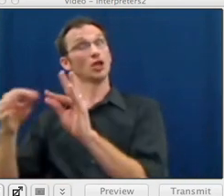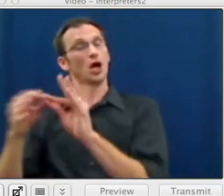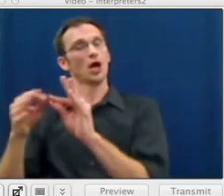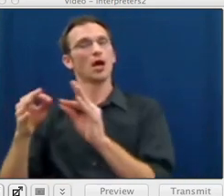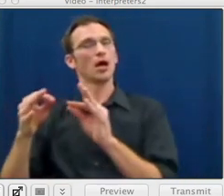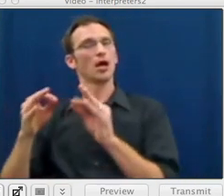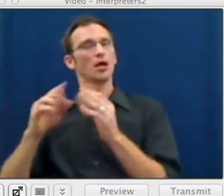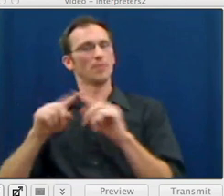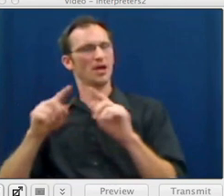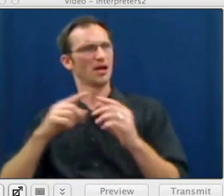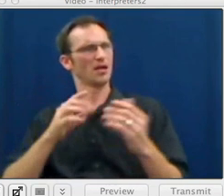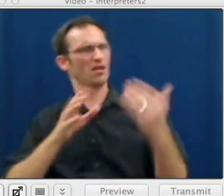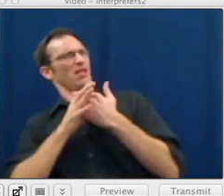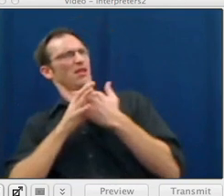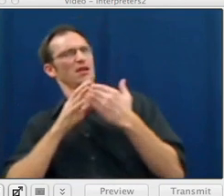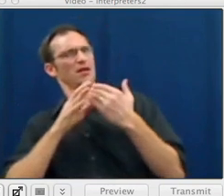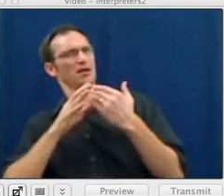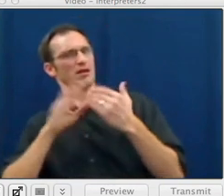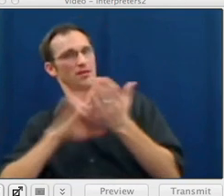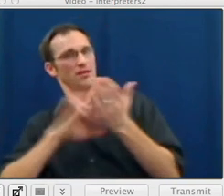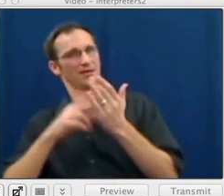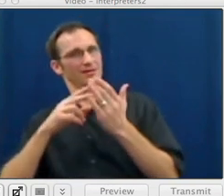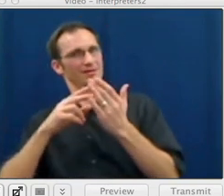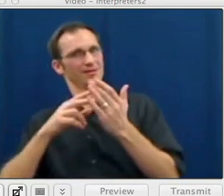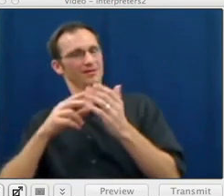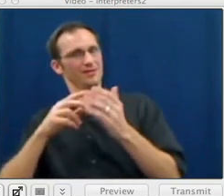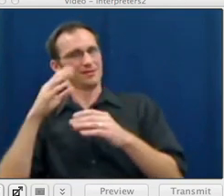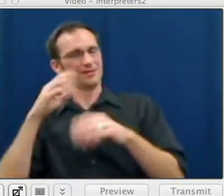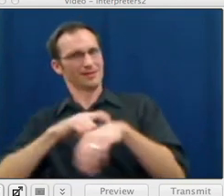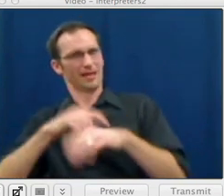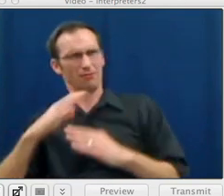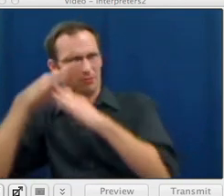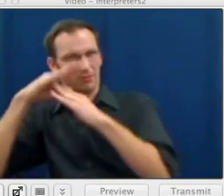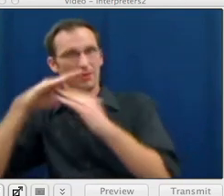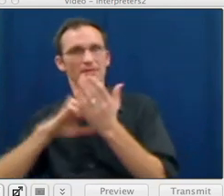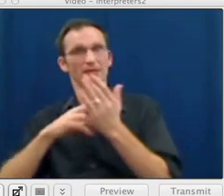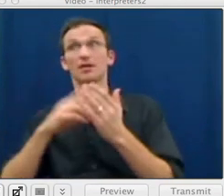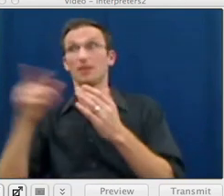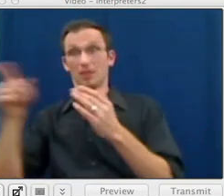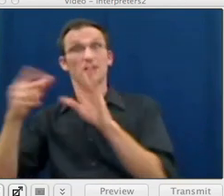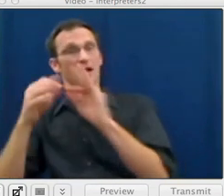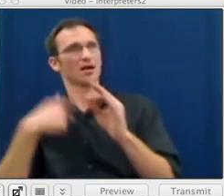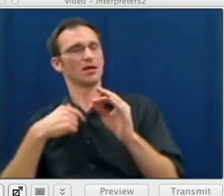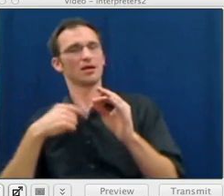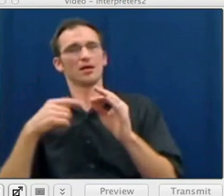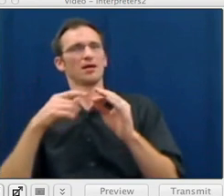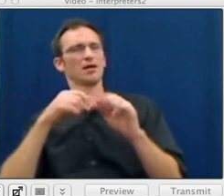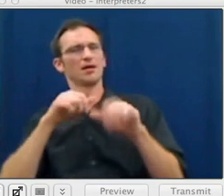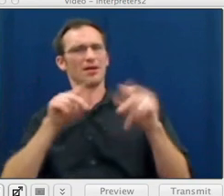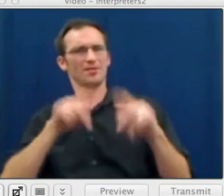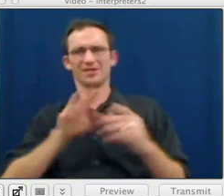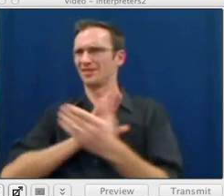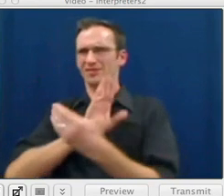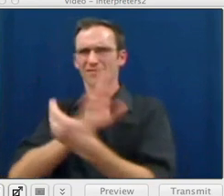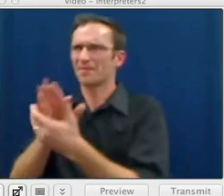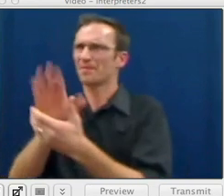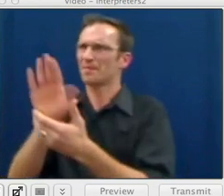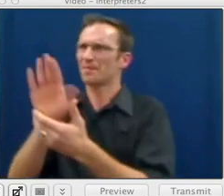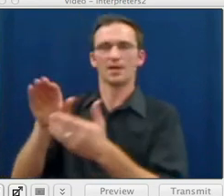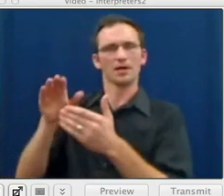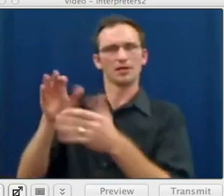or whatever you want to call it, having it put back in your face as, did you say this? Has a place of judgment to it. And so that's a really